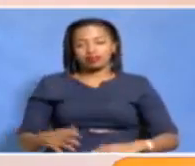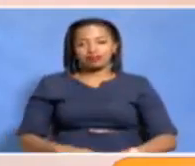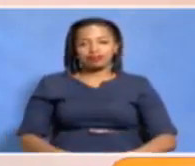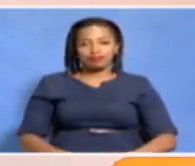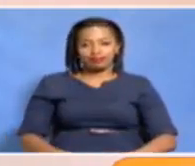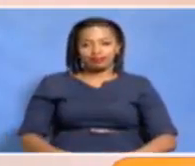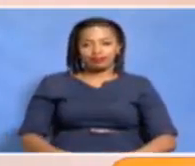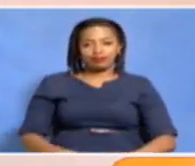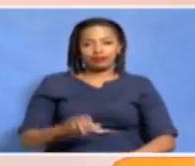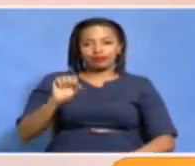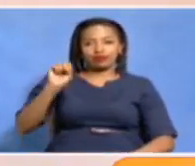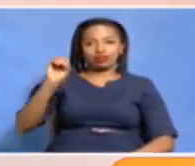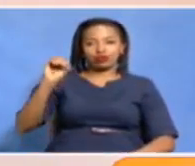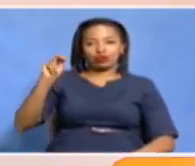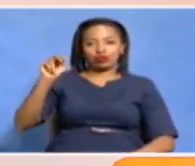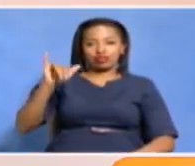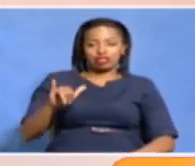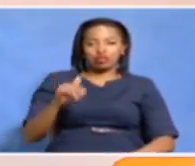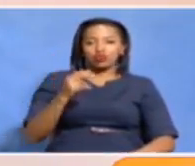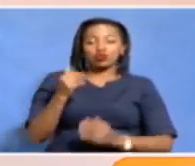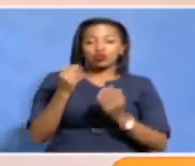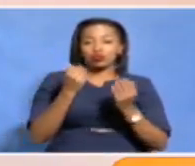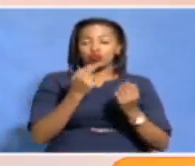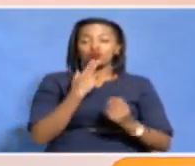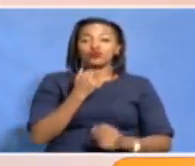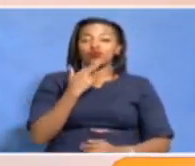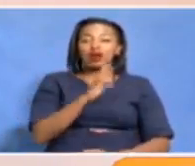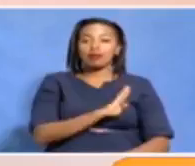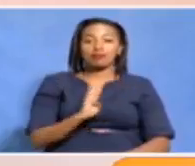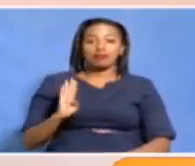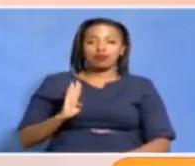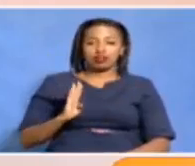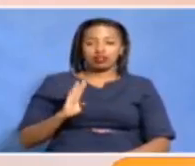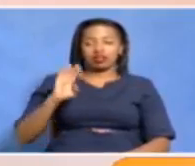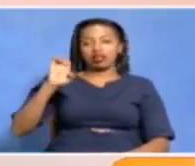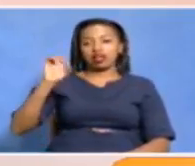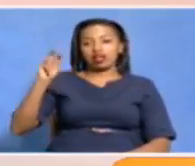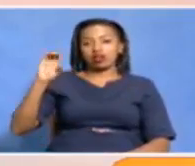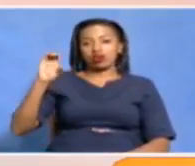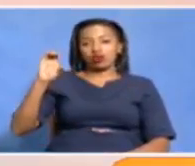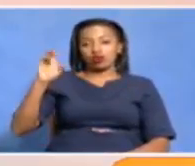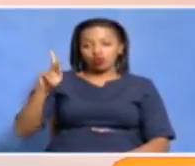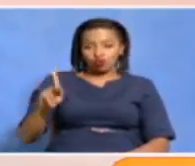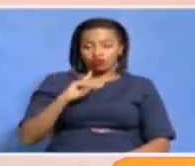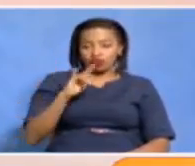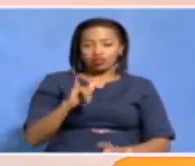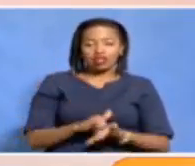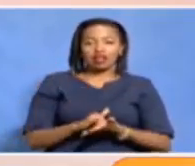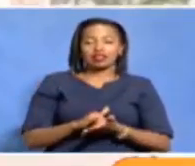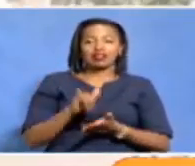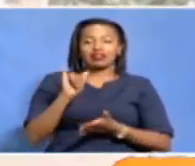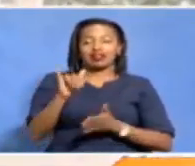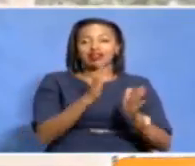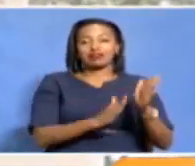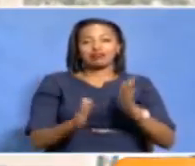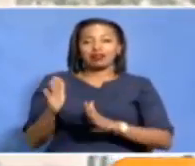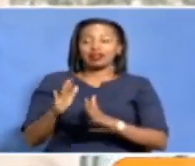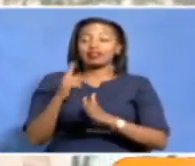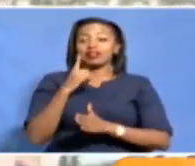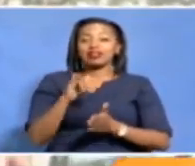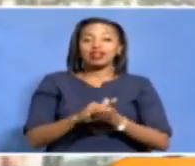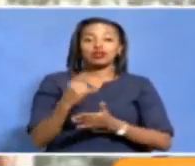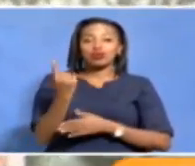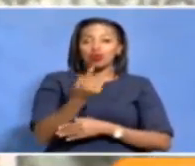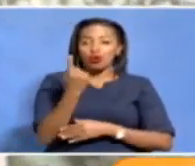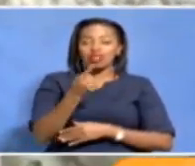Sony Sugar Board Chairman Owino Likoa has opposed any plans to privatize the sugar mill. The plans, he says, could only